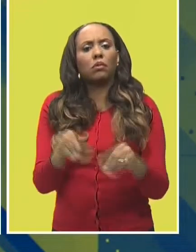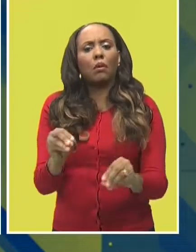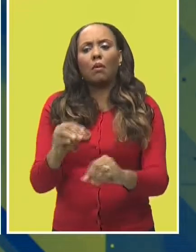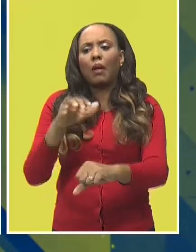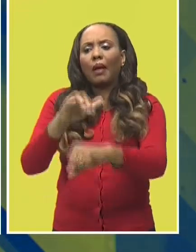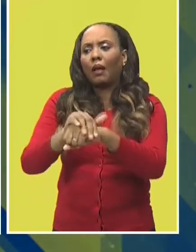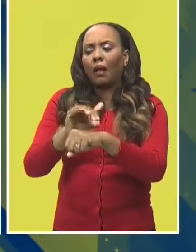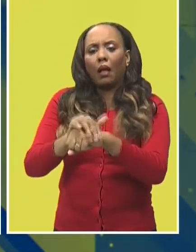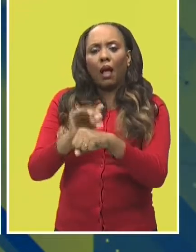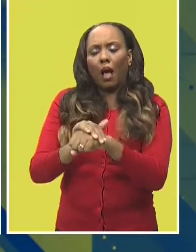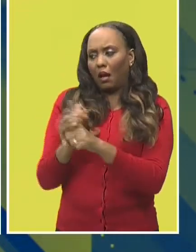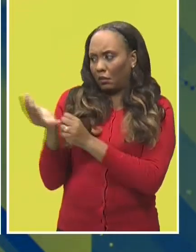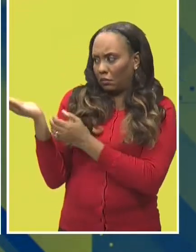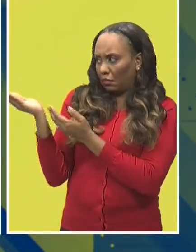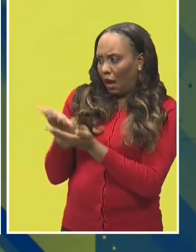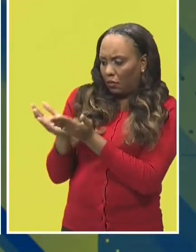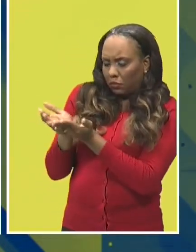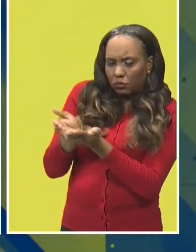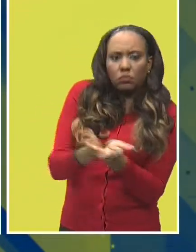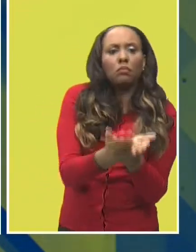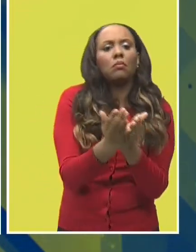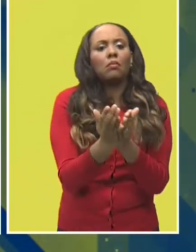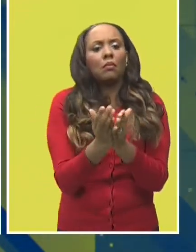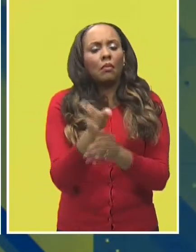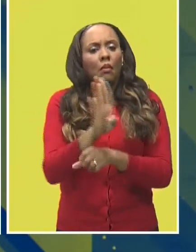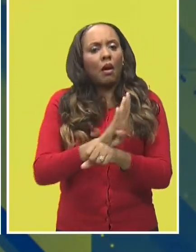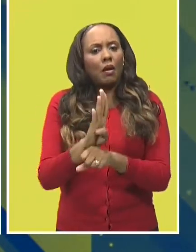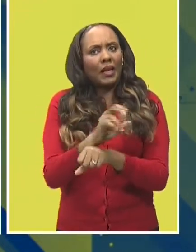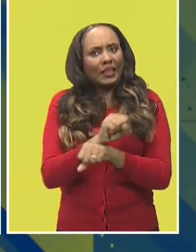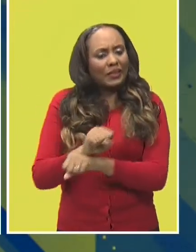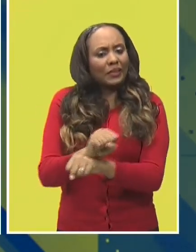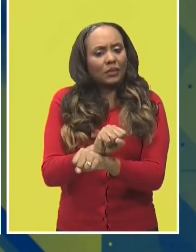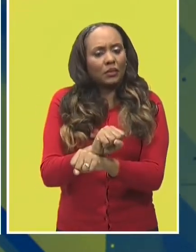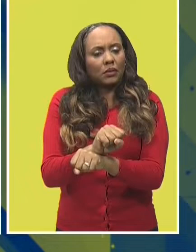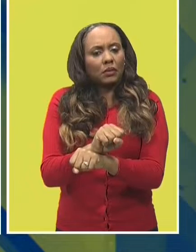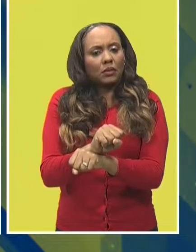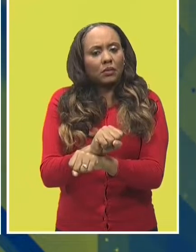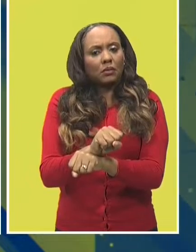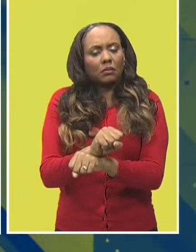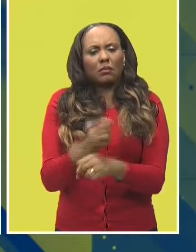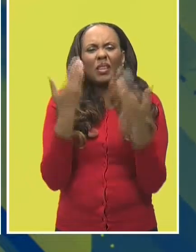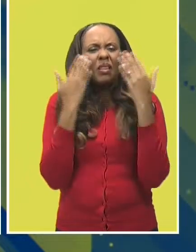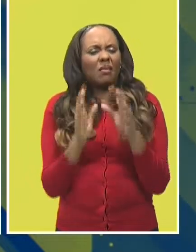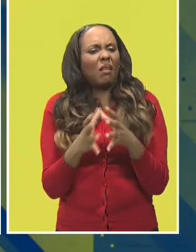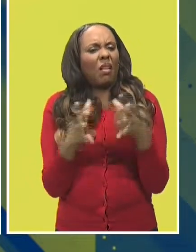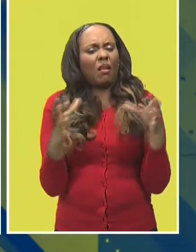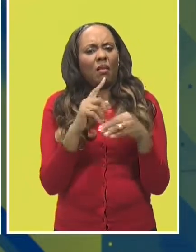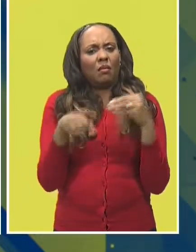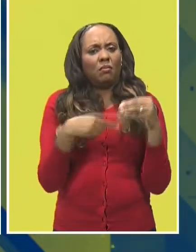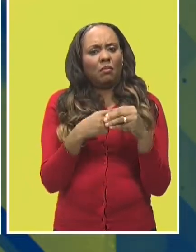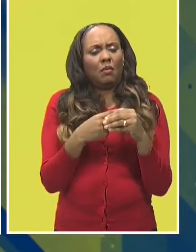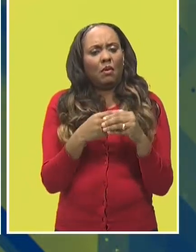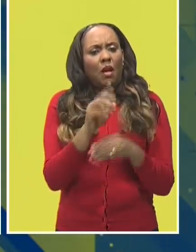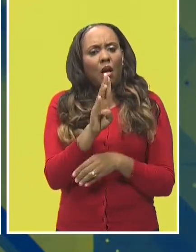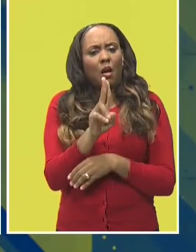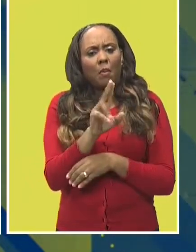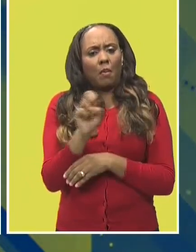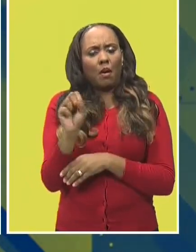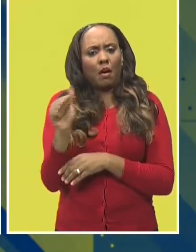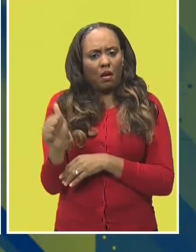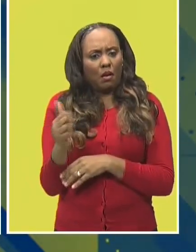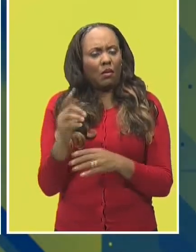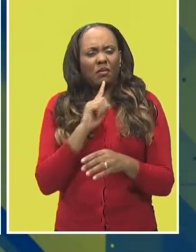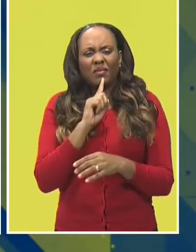and transported to Barbados in the late 18th century as a slave. Not much is known about him, and there are no records of him prior to this